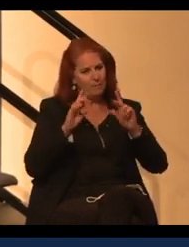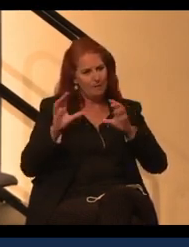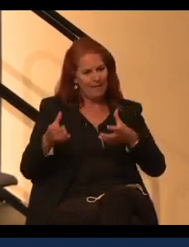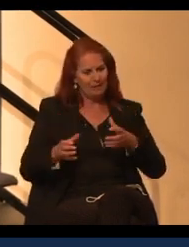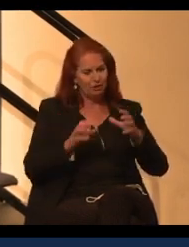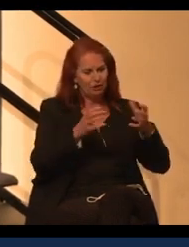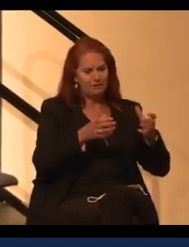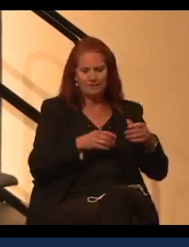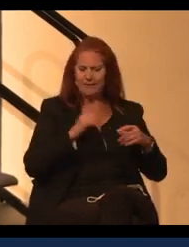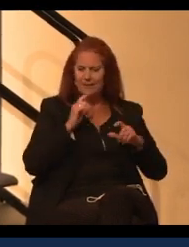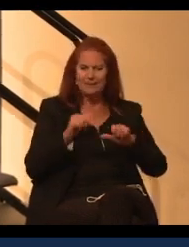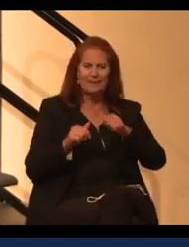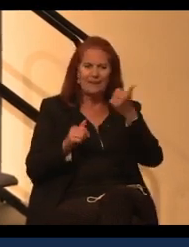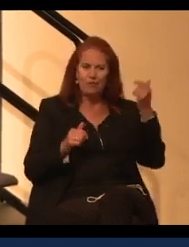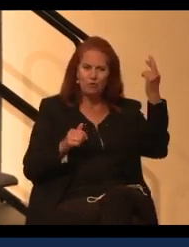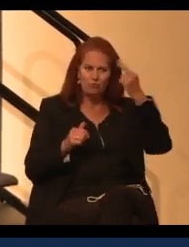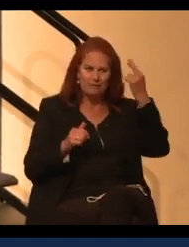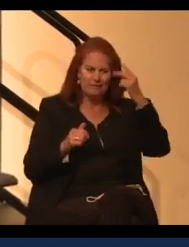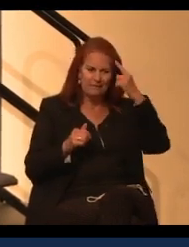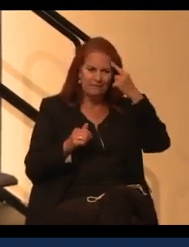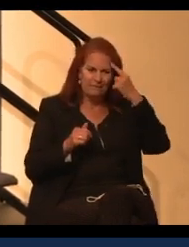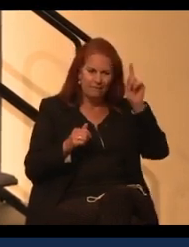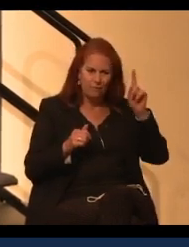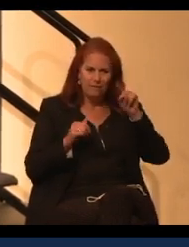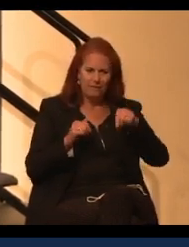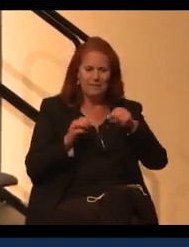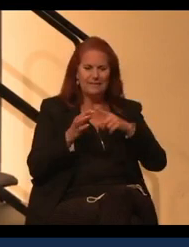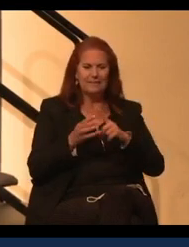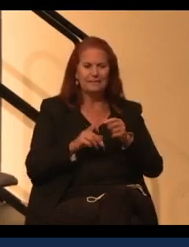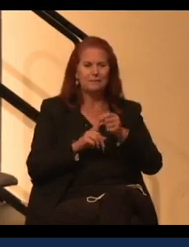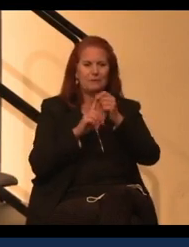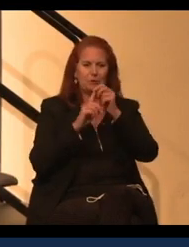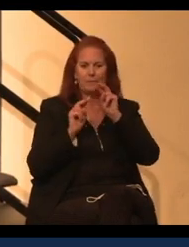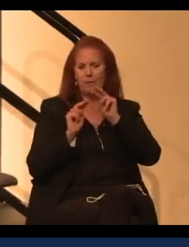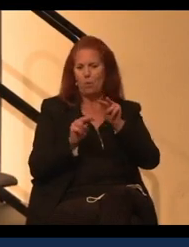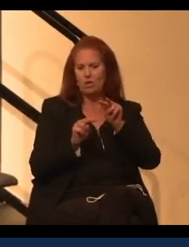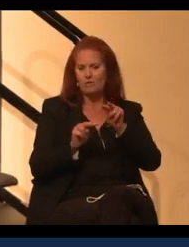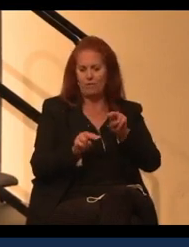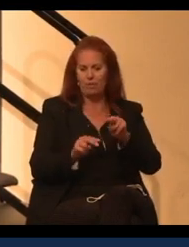populations, this is another reason for us to especially be watchful.